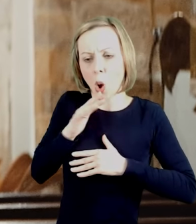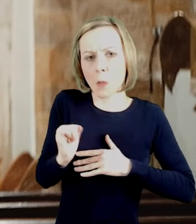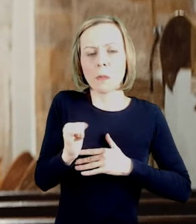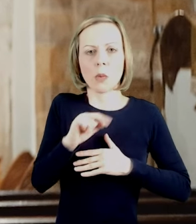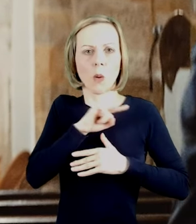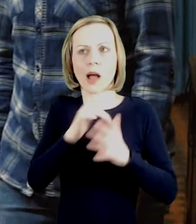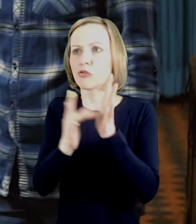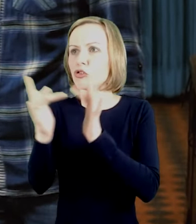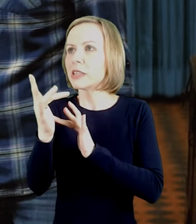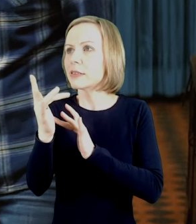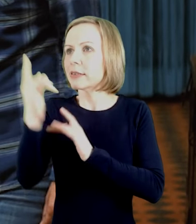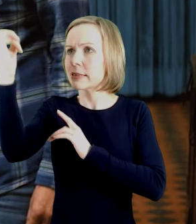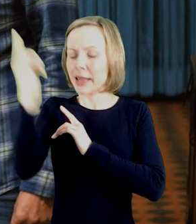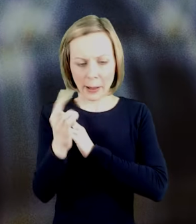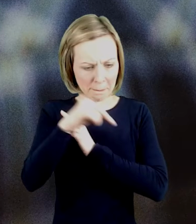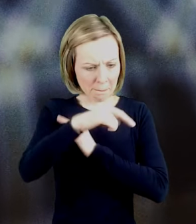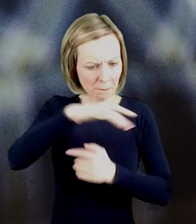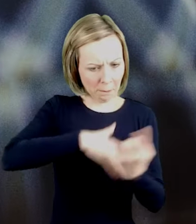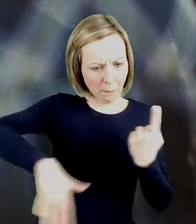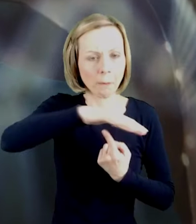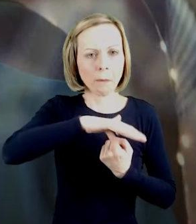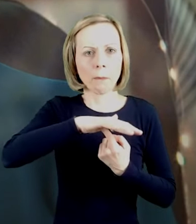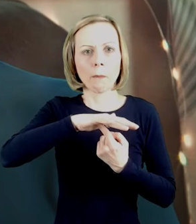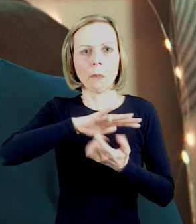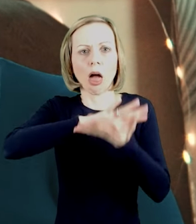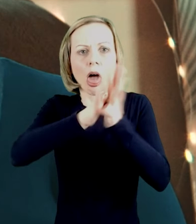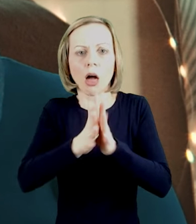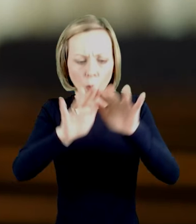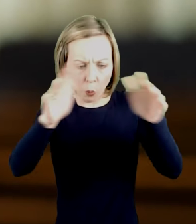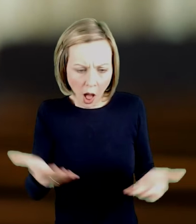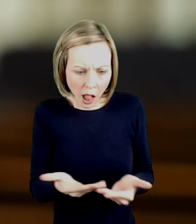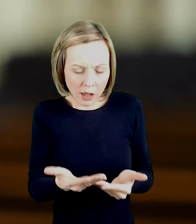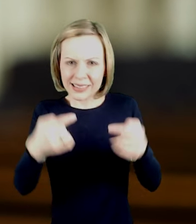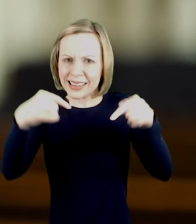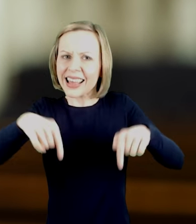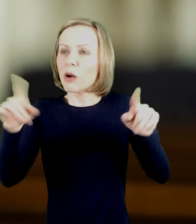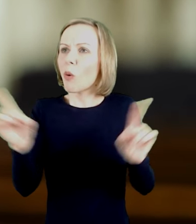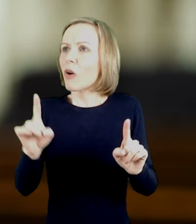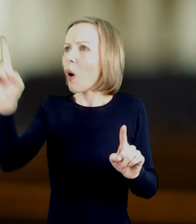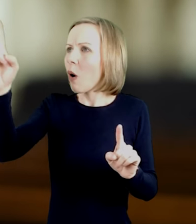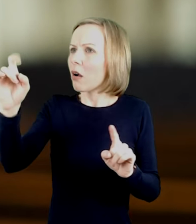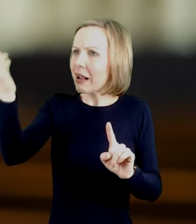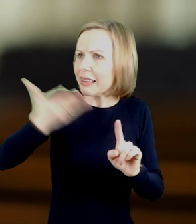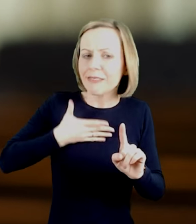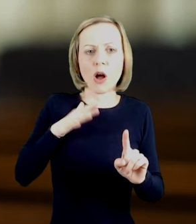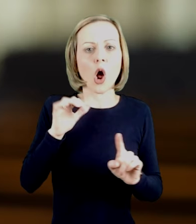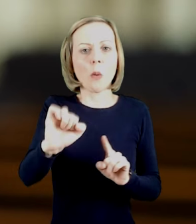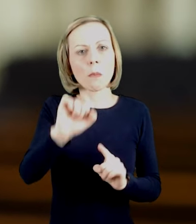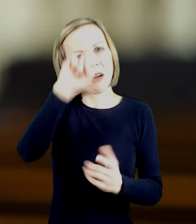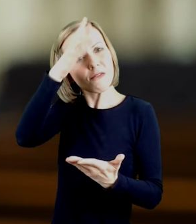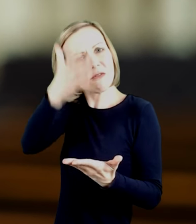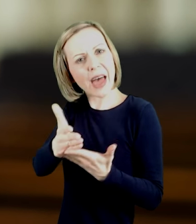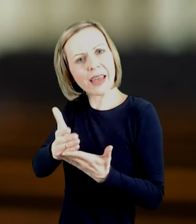broken world, to give us a certain hope. Faith holds my whole